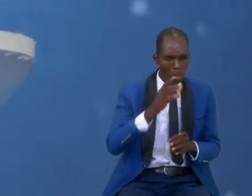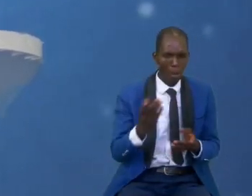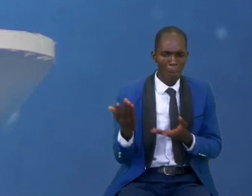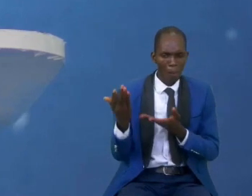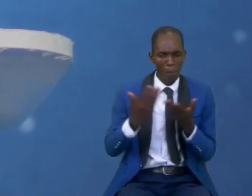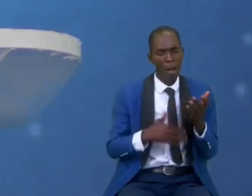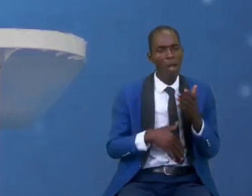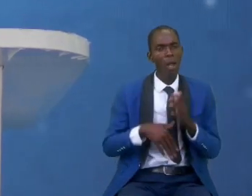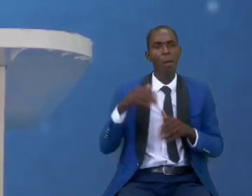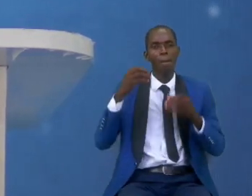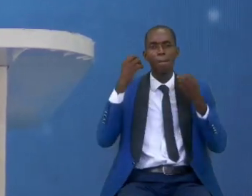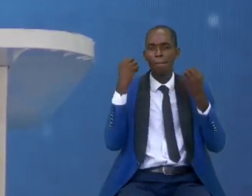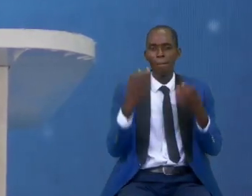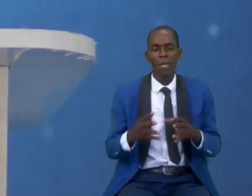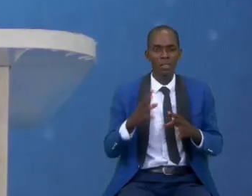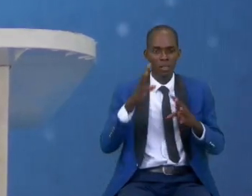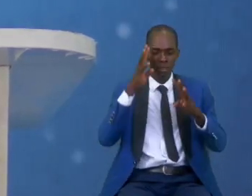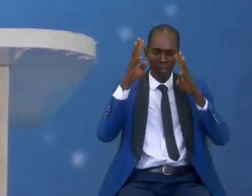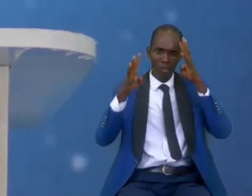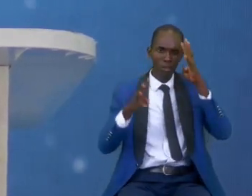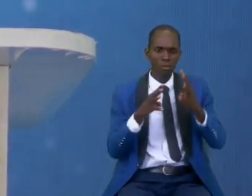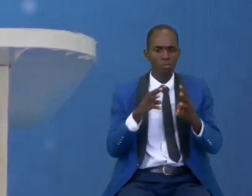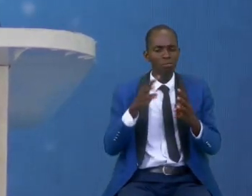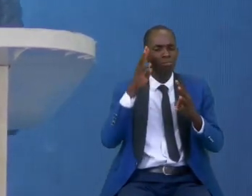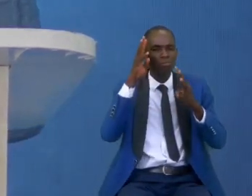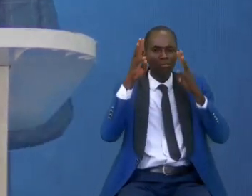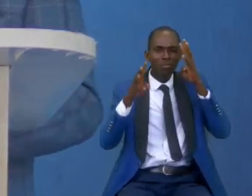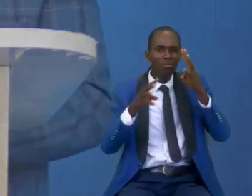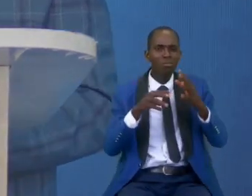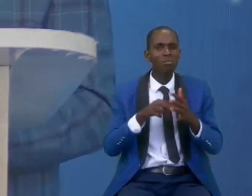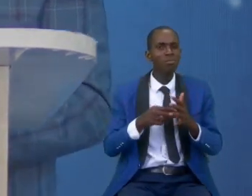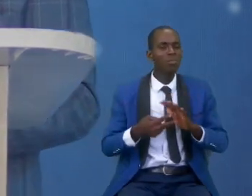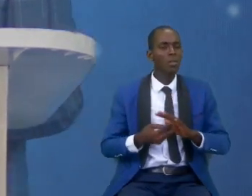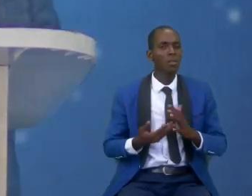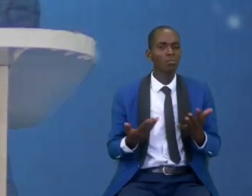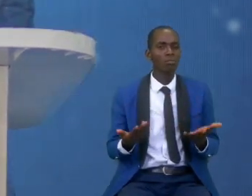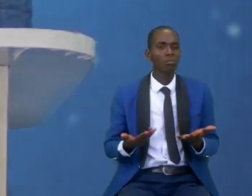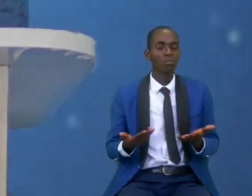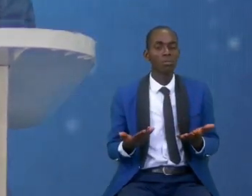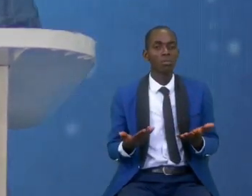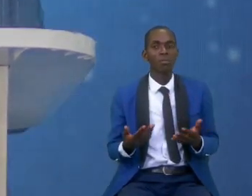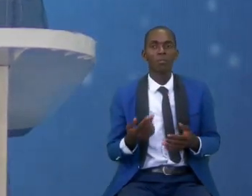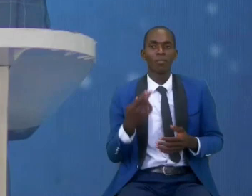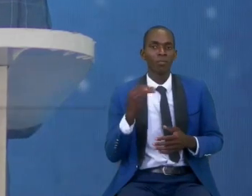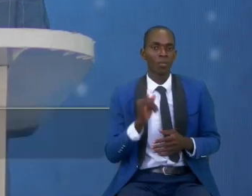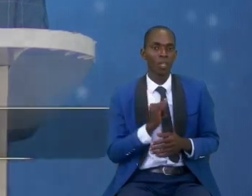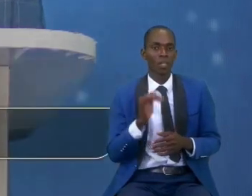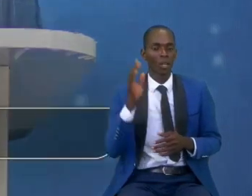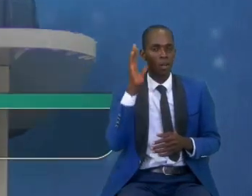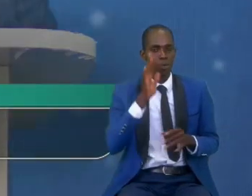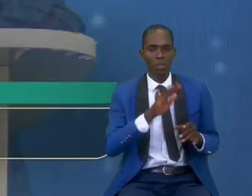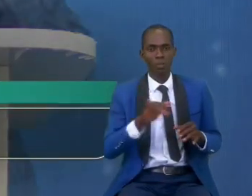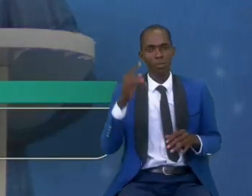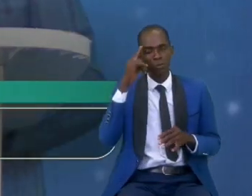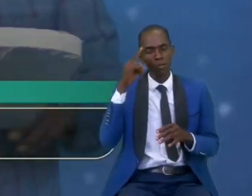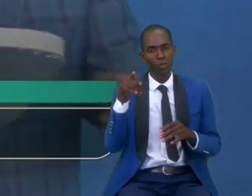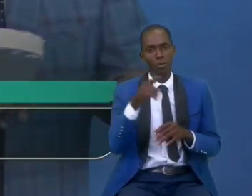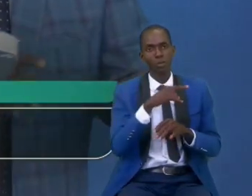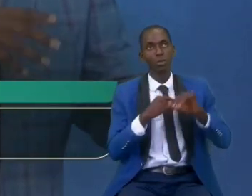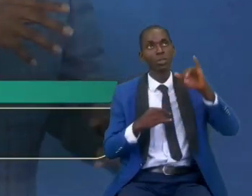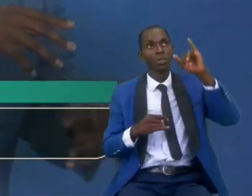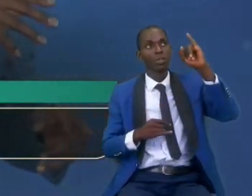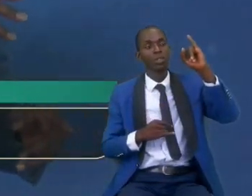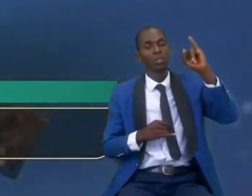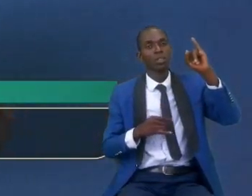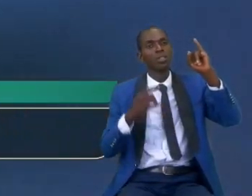what are those things? I'm going to spell it for you. I is idleness. Idleness. And the